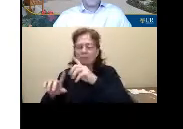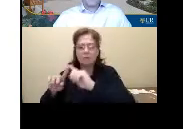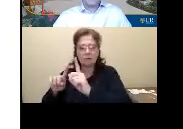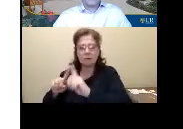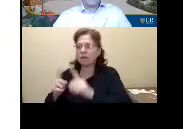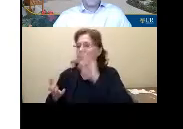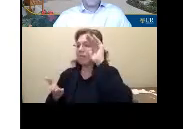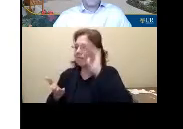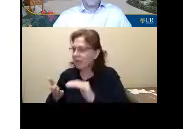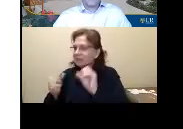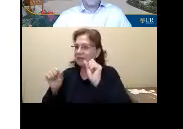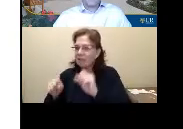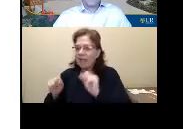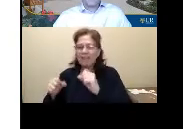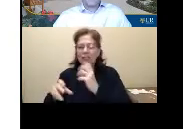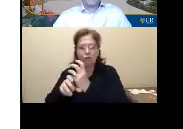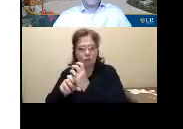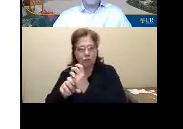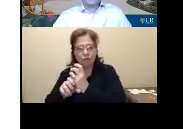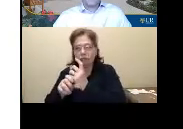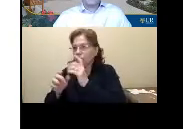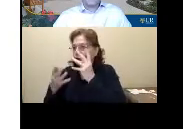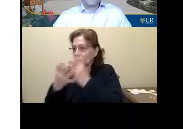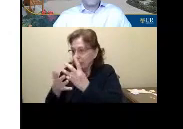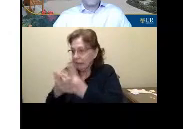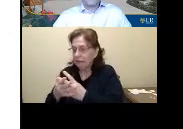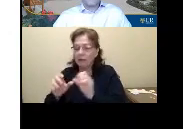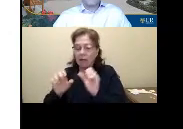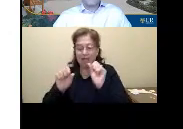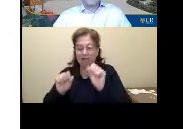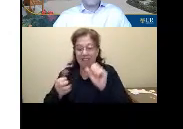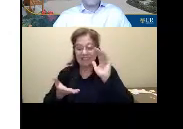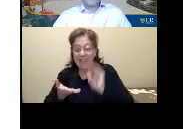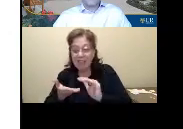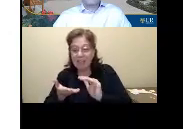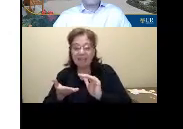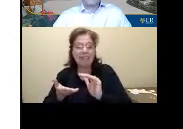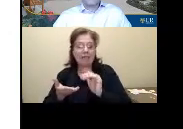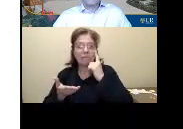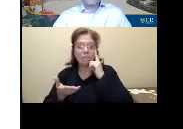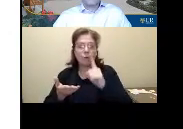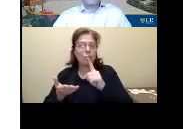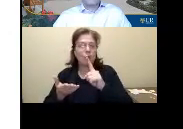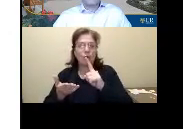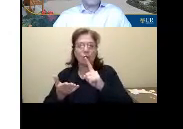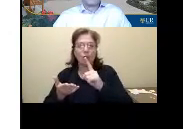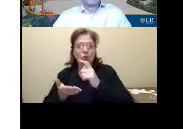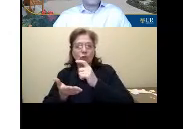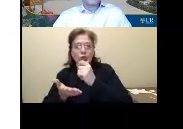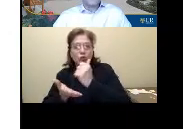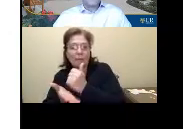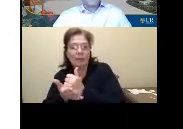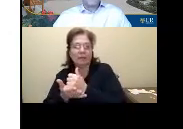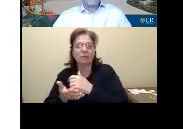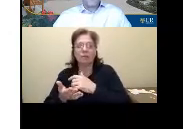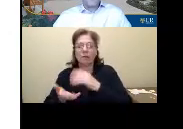receive surgical treatment, and they're more likely to receive no treatment for a diagnosis of lung cancer.